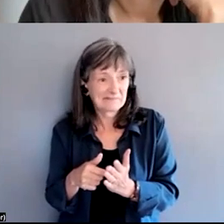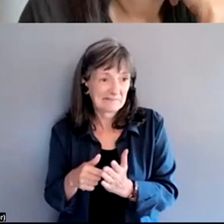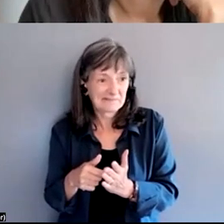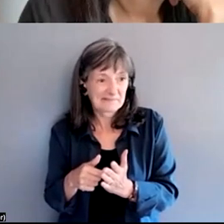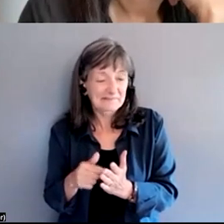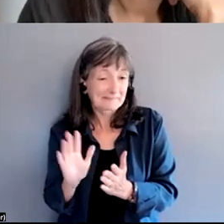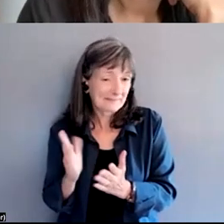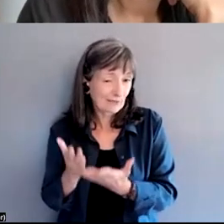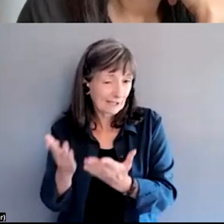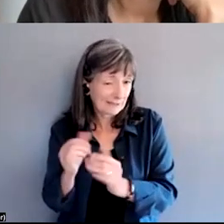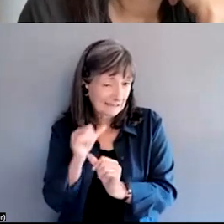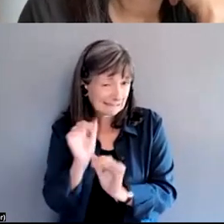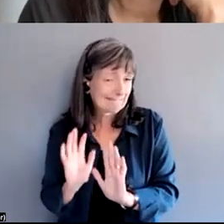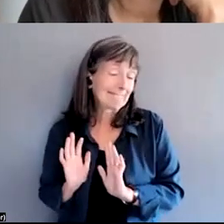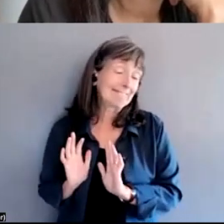but...